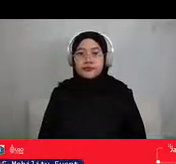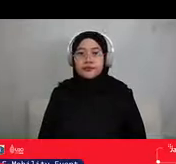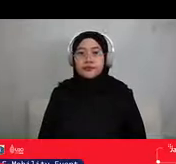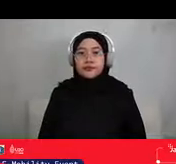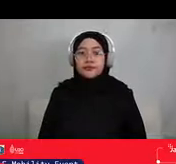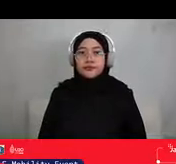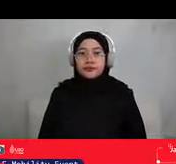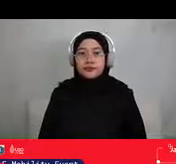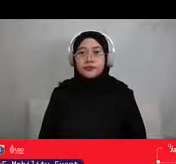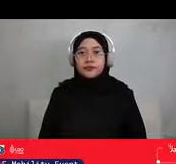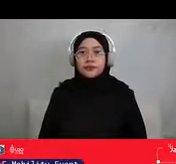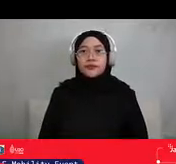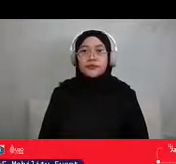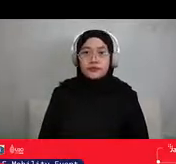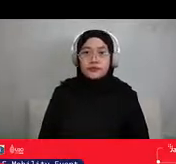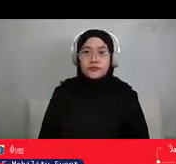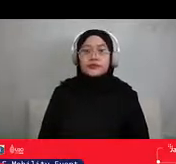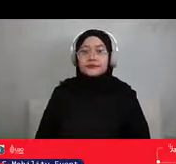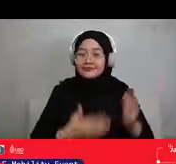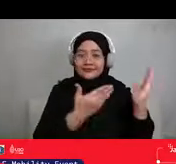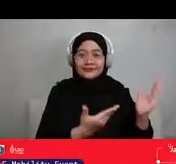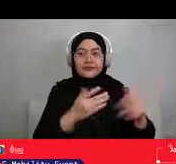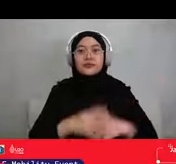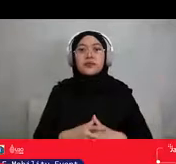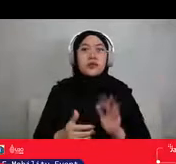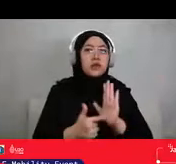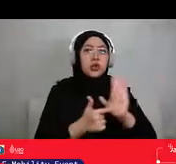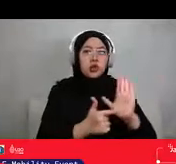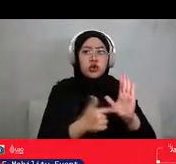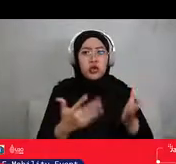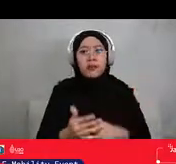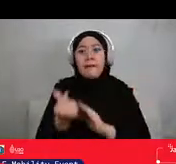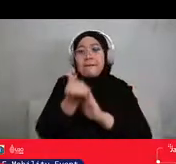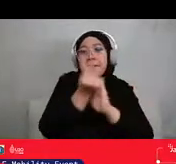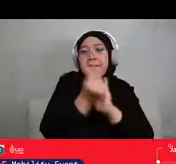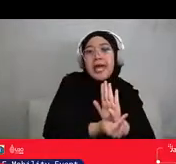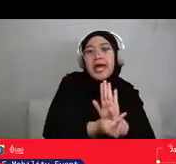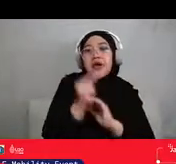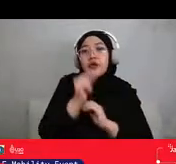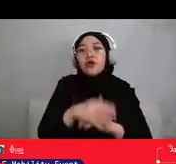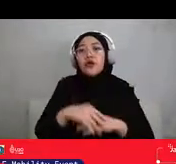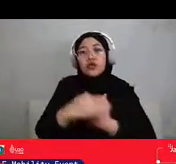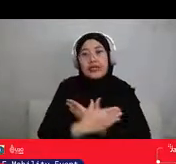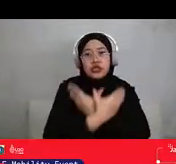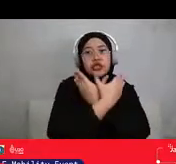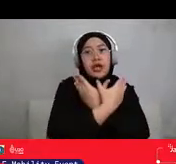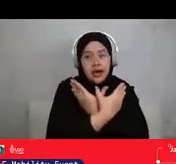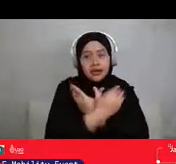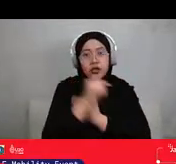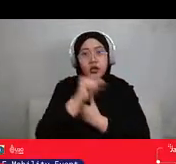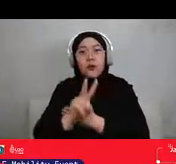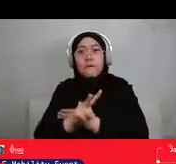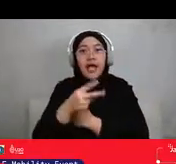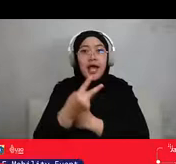So this graph shows the amount of financing that TransJakarta itself will need to replace or to have